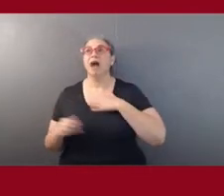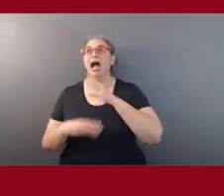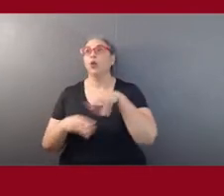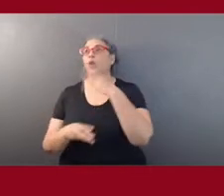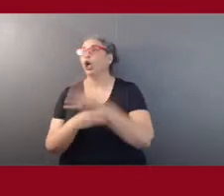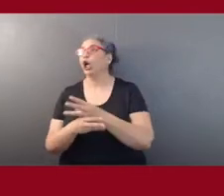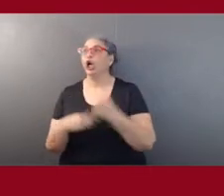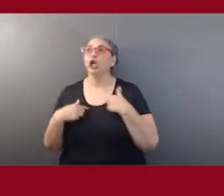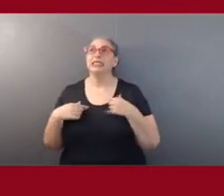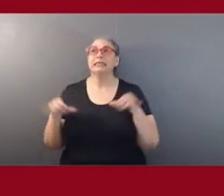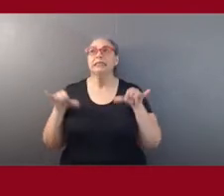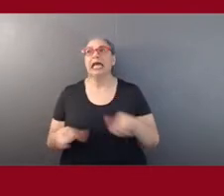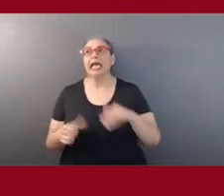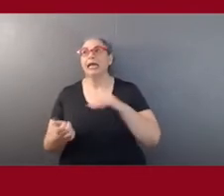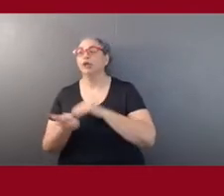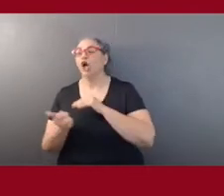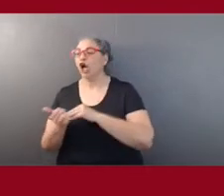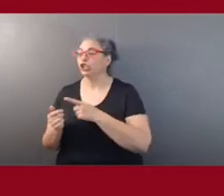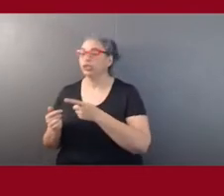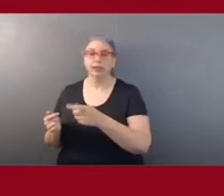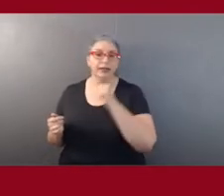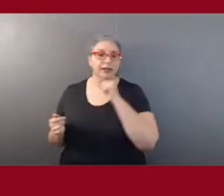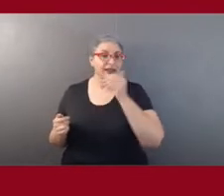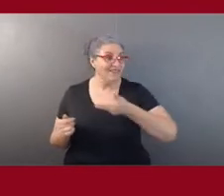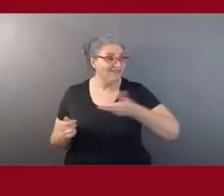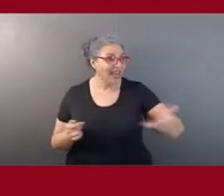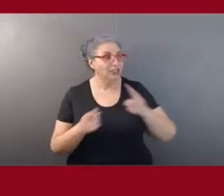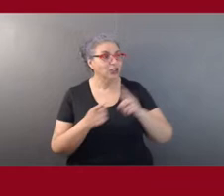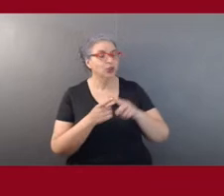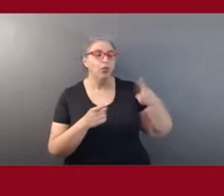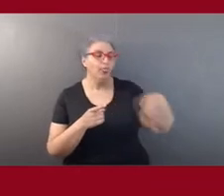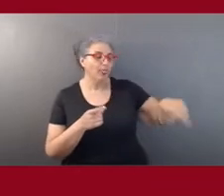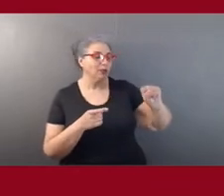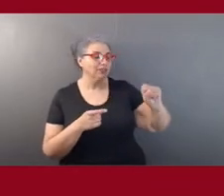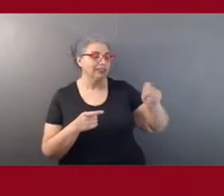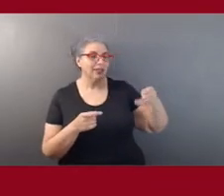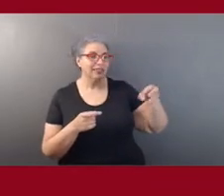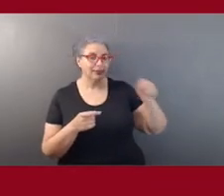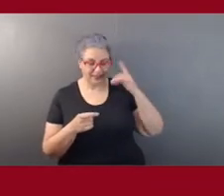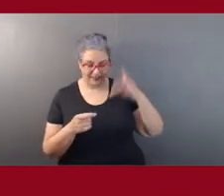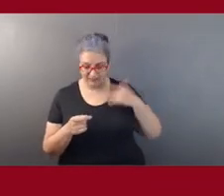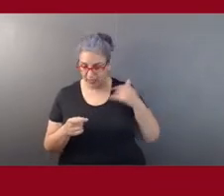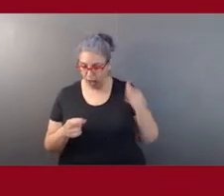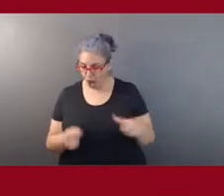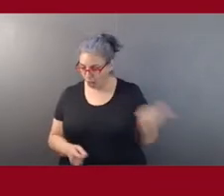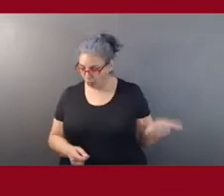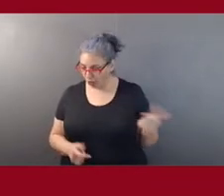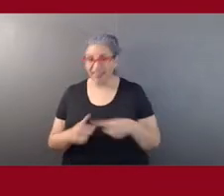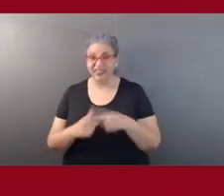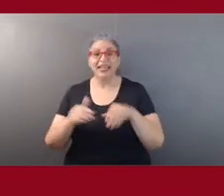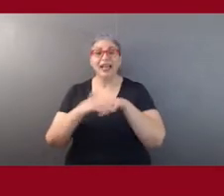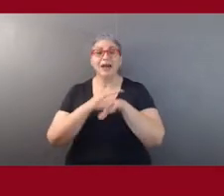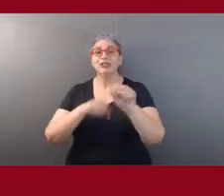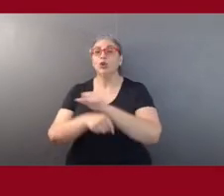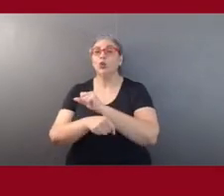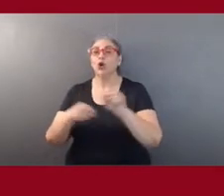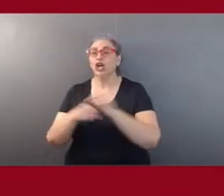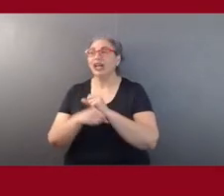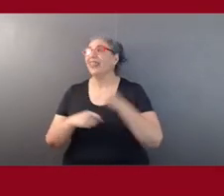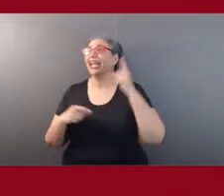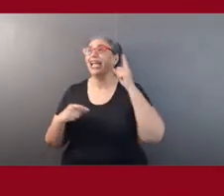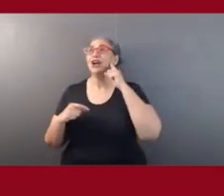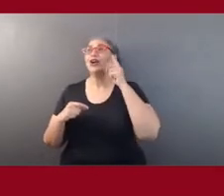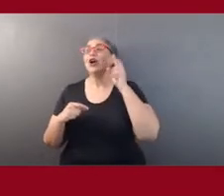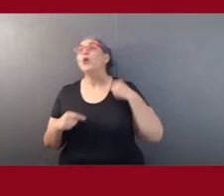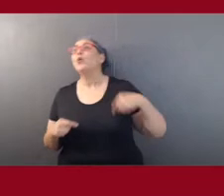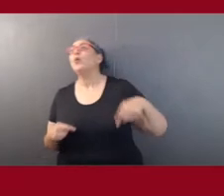like, the same doctors not being invited into spaces that are othered, and then they come into work and they're going to hear "We Are the World" like chiming